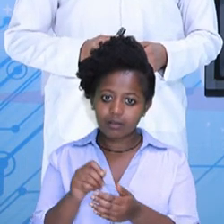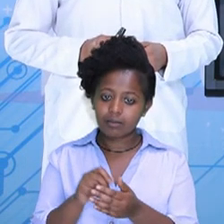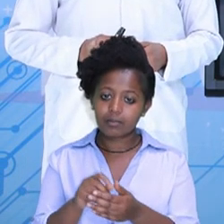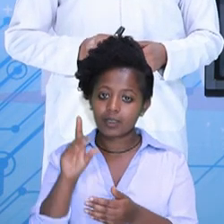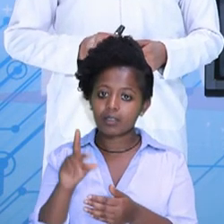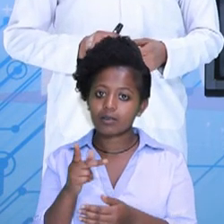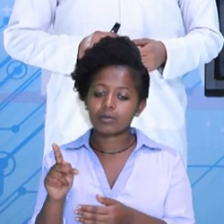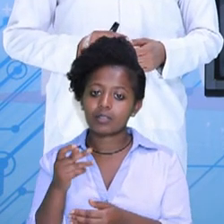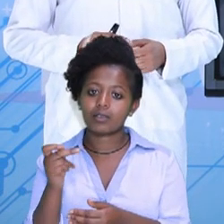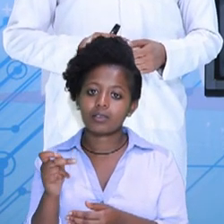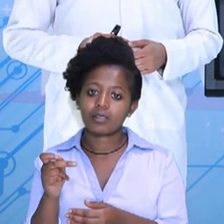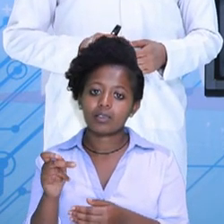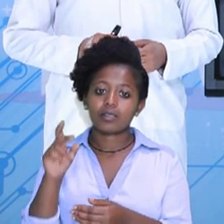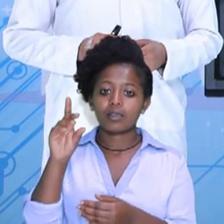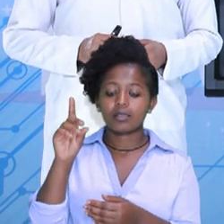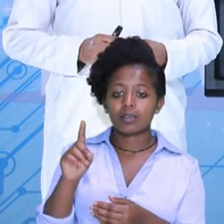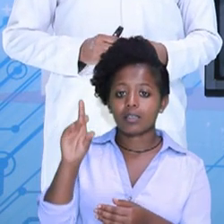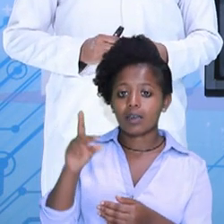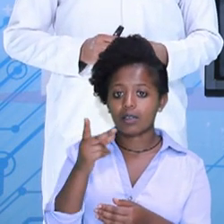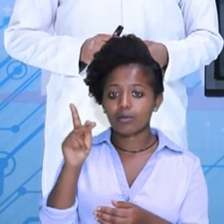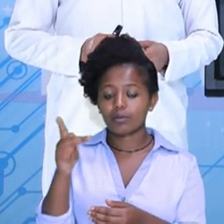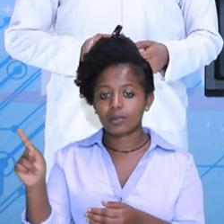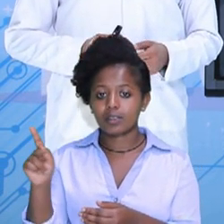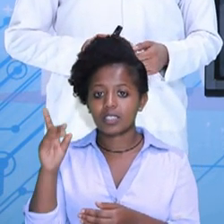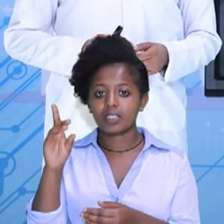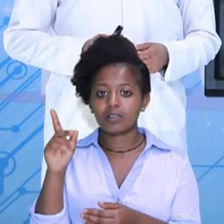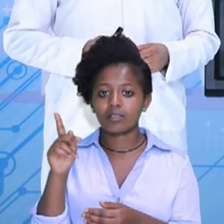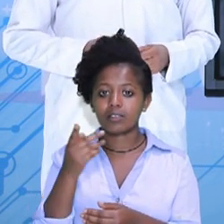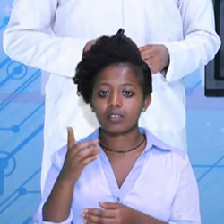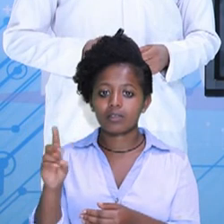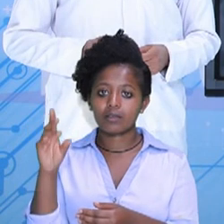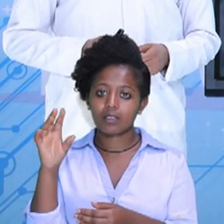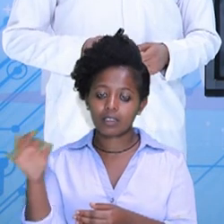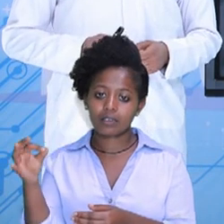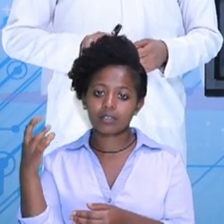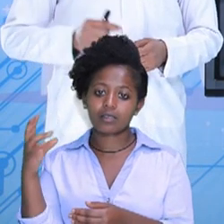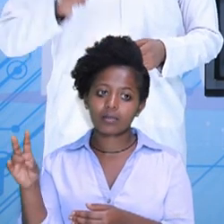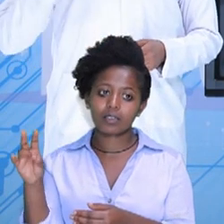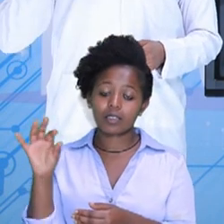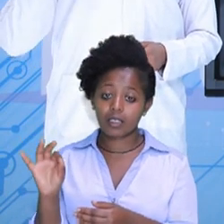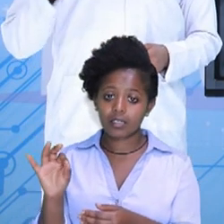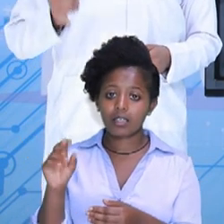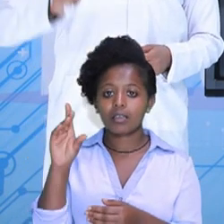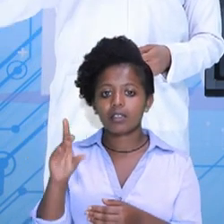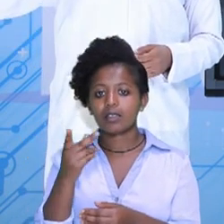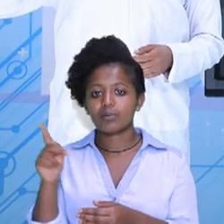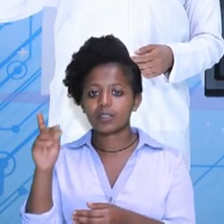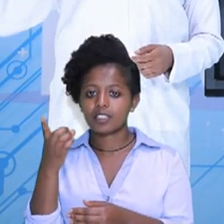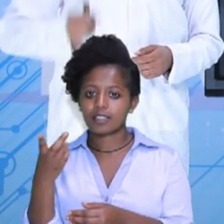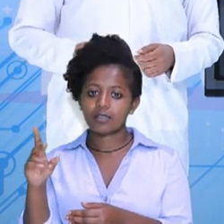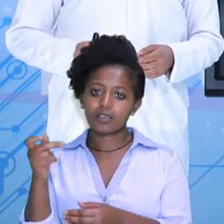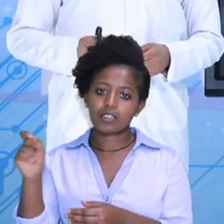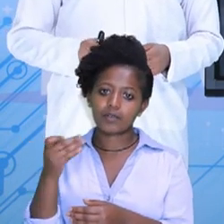student, the Camp David agreement was 1978. The first